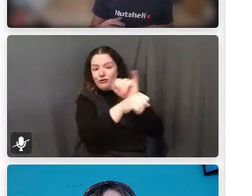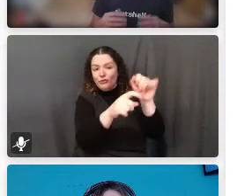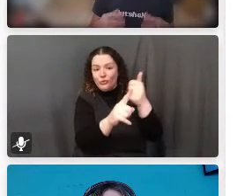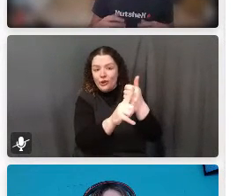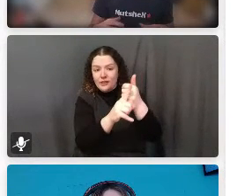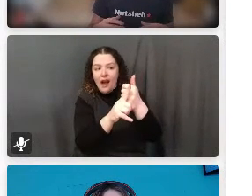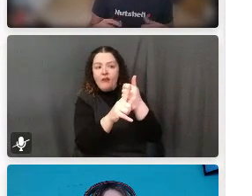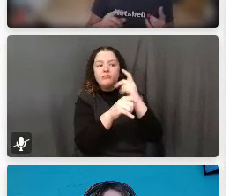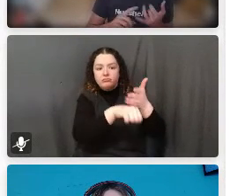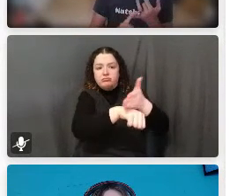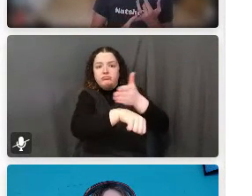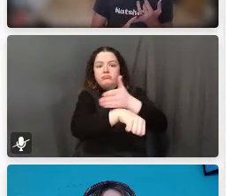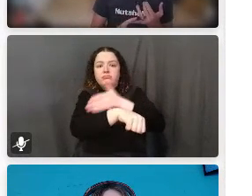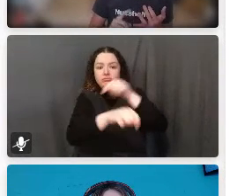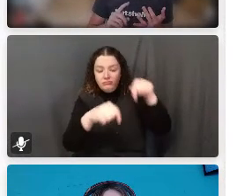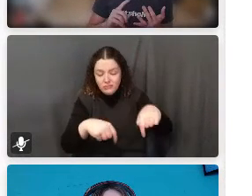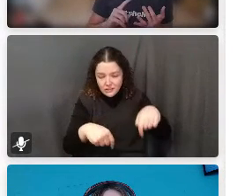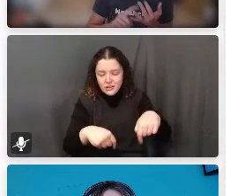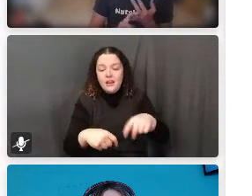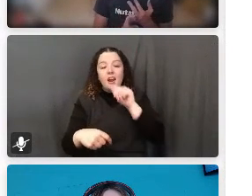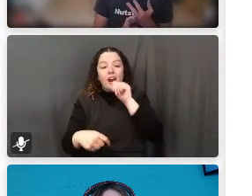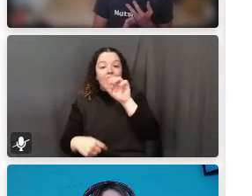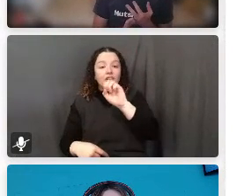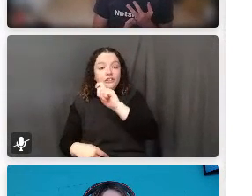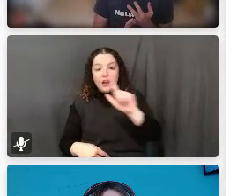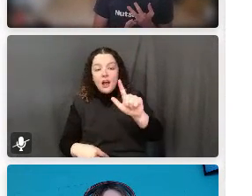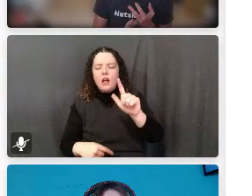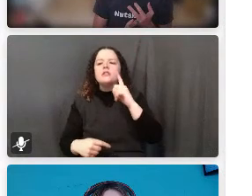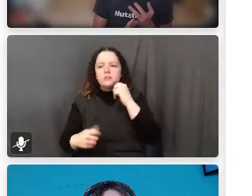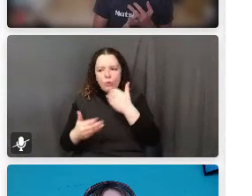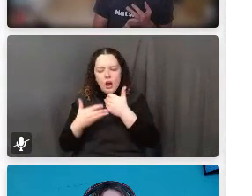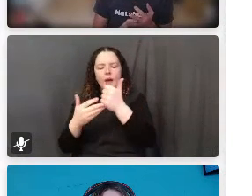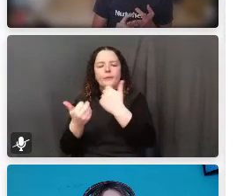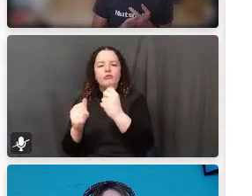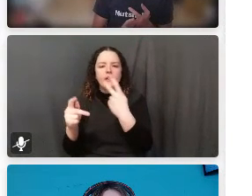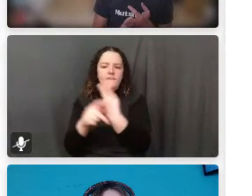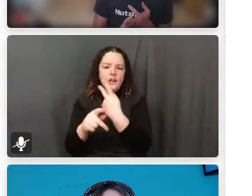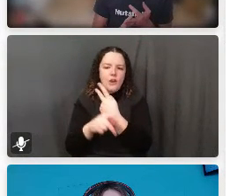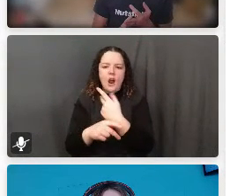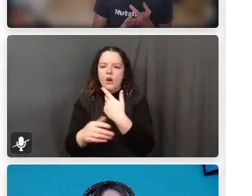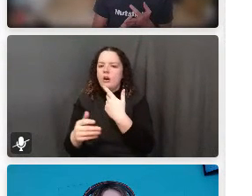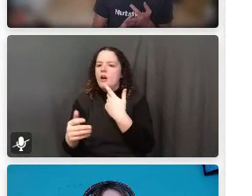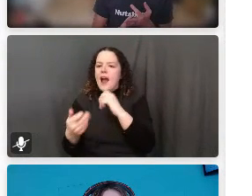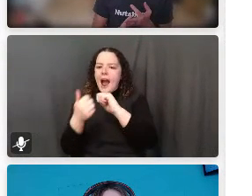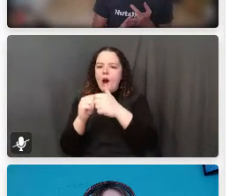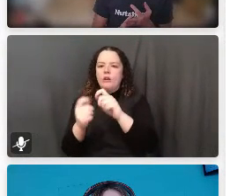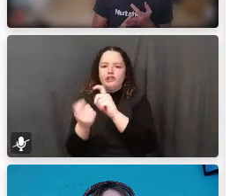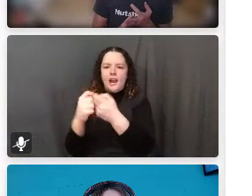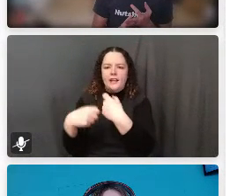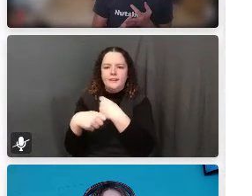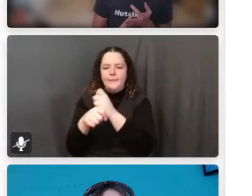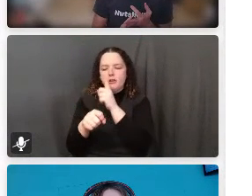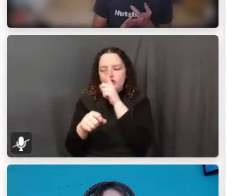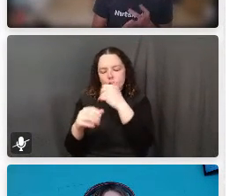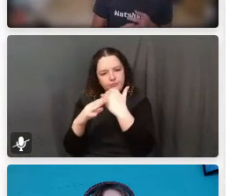on helping you know what you need to change, what you might need to log into, whether it's GoDaddy or whatever your web hosting or email